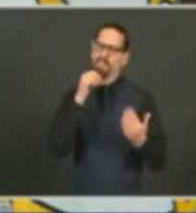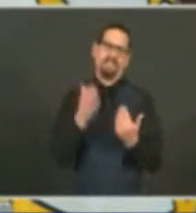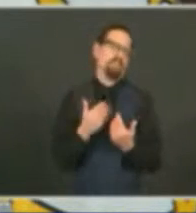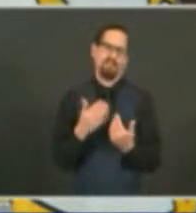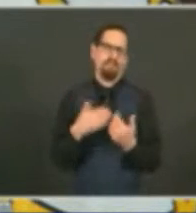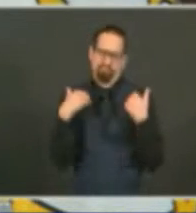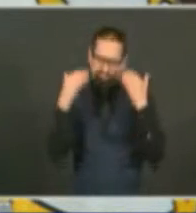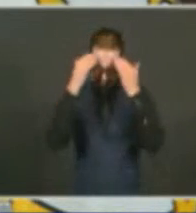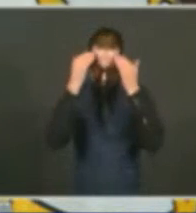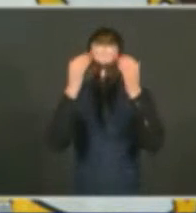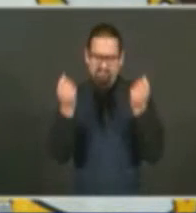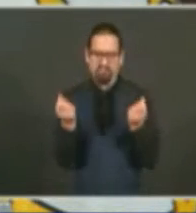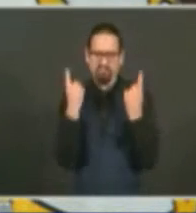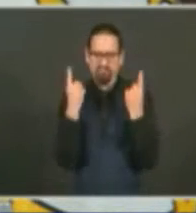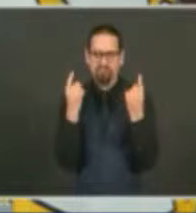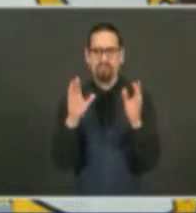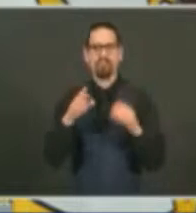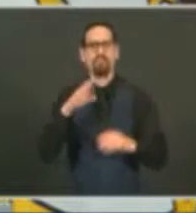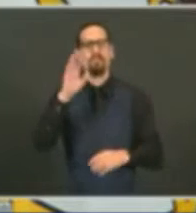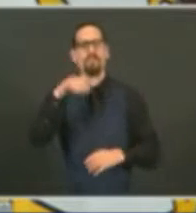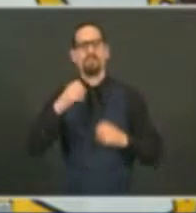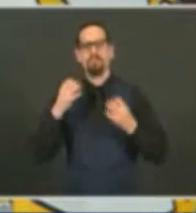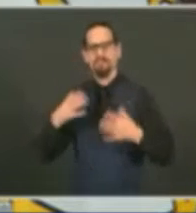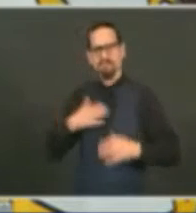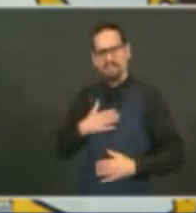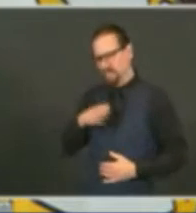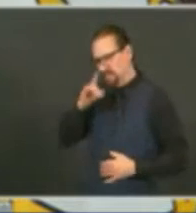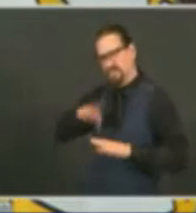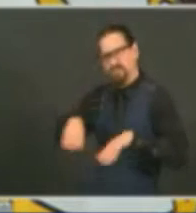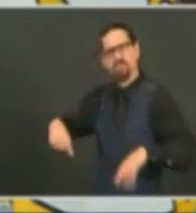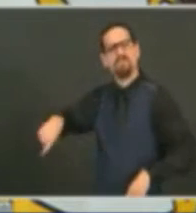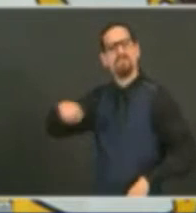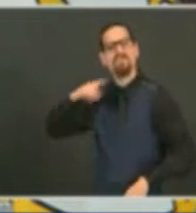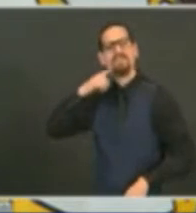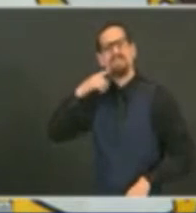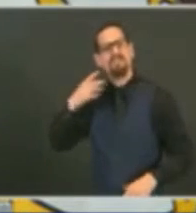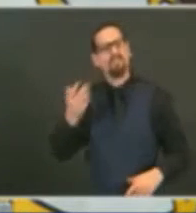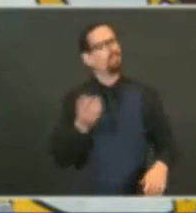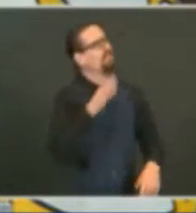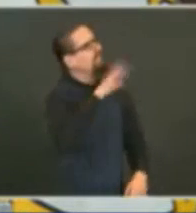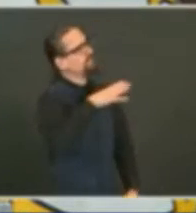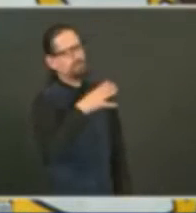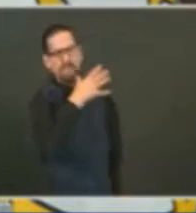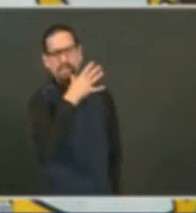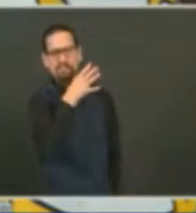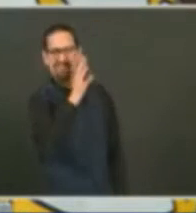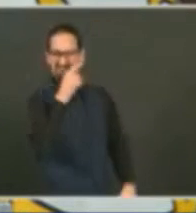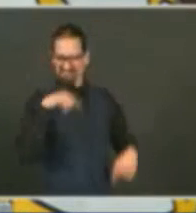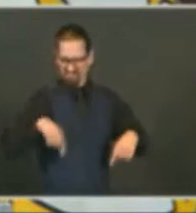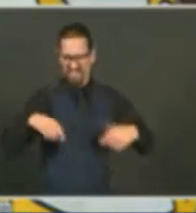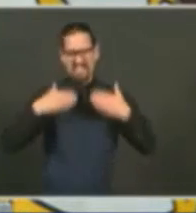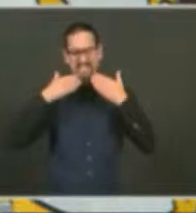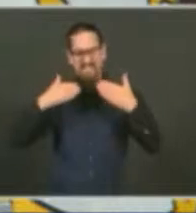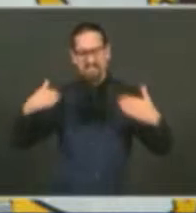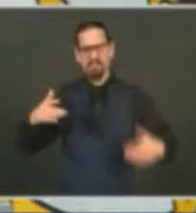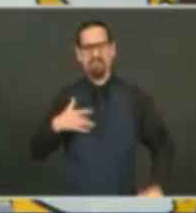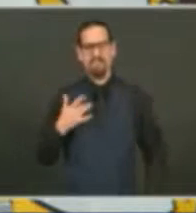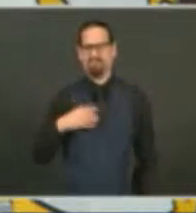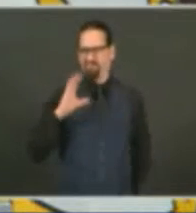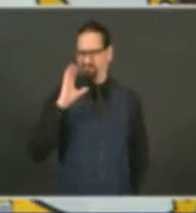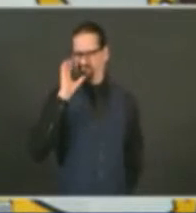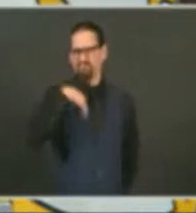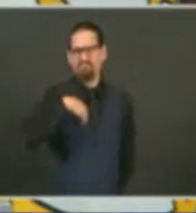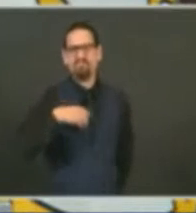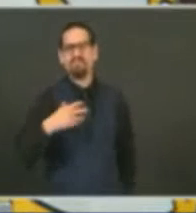it's unnatural. We miss our loved ones. Businesses are having a really hard time during the pause.